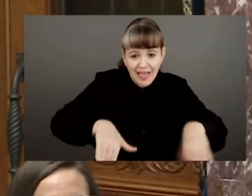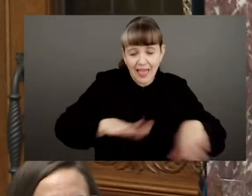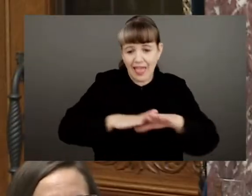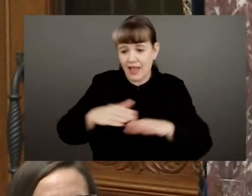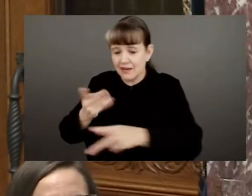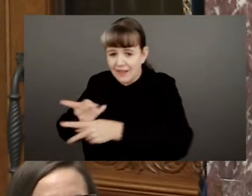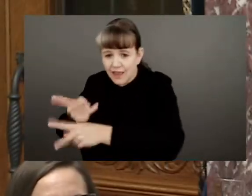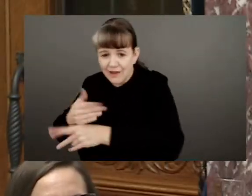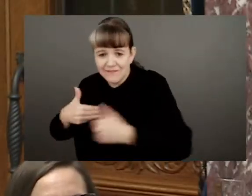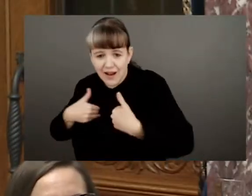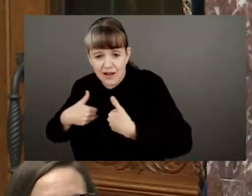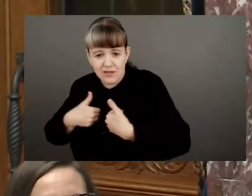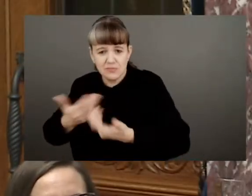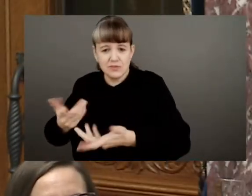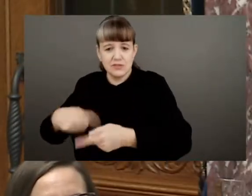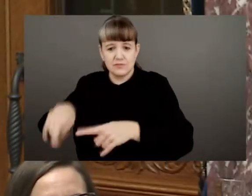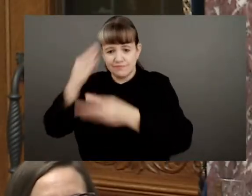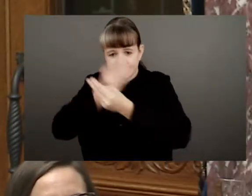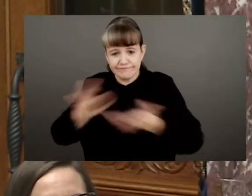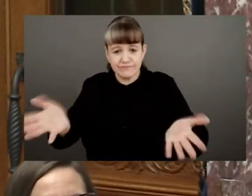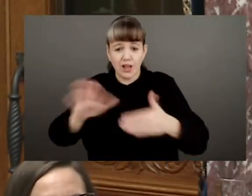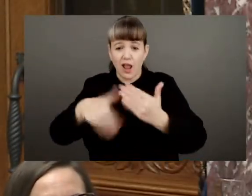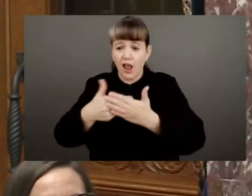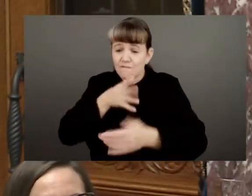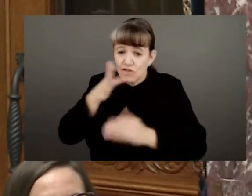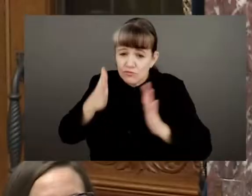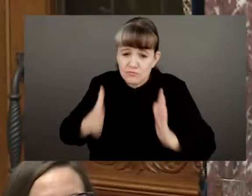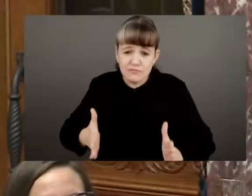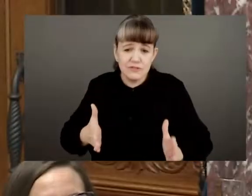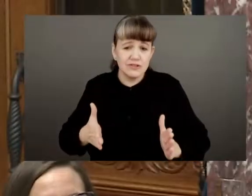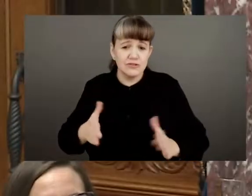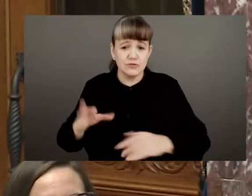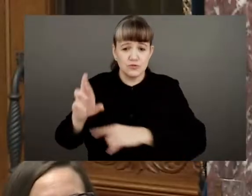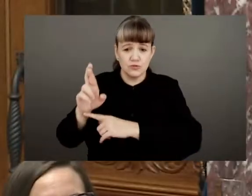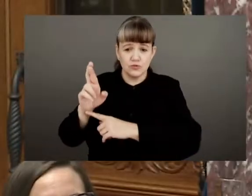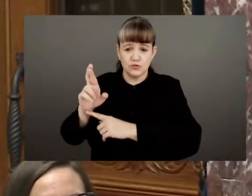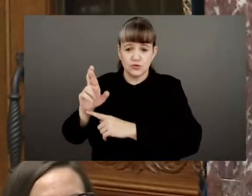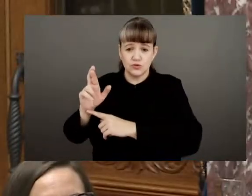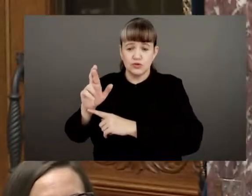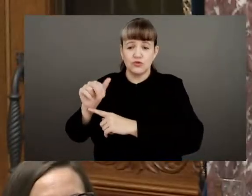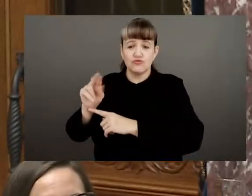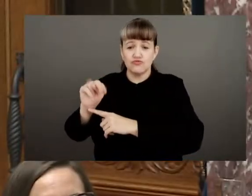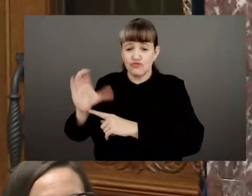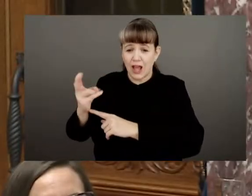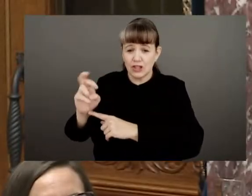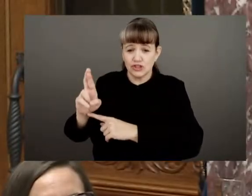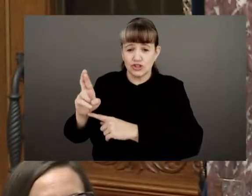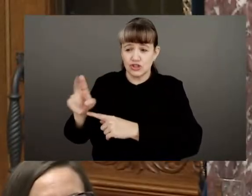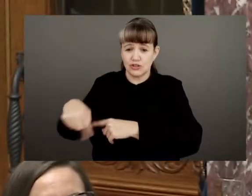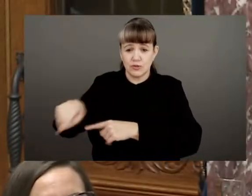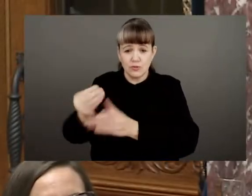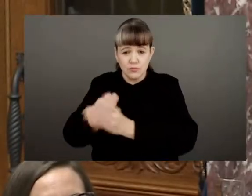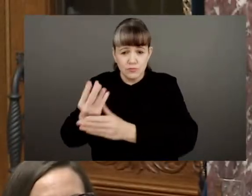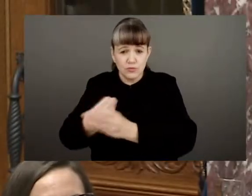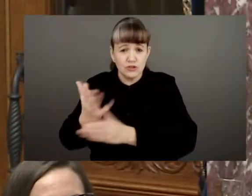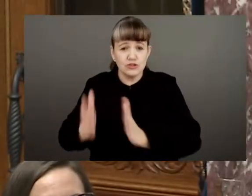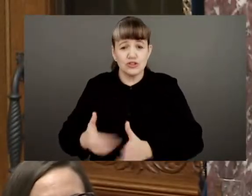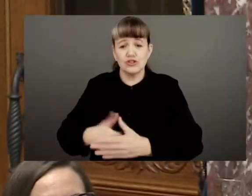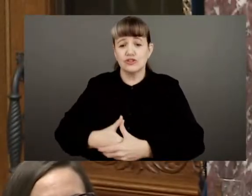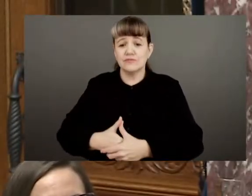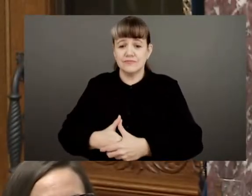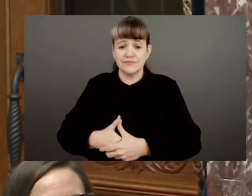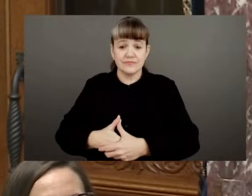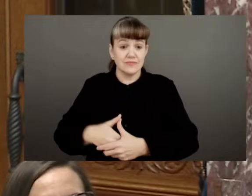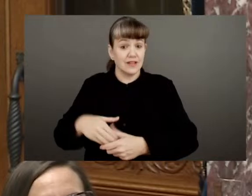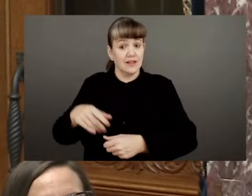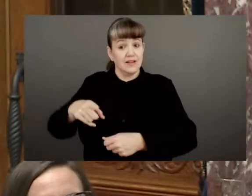food producers joining us today, welcome. And thank you. You are the backbone of our communities, our economy, our